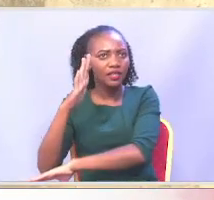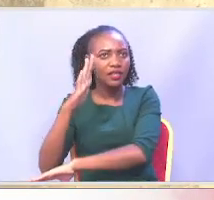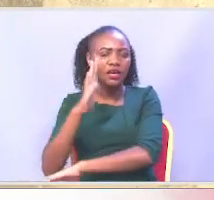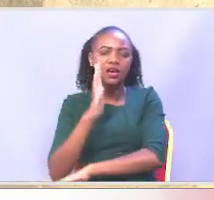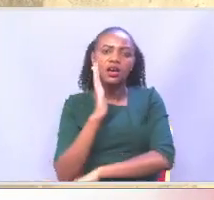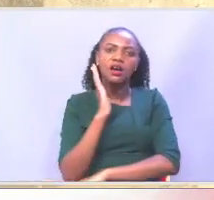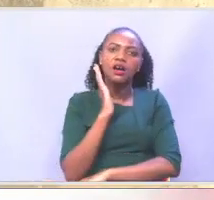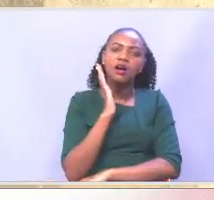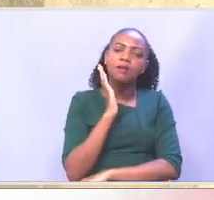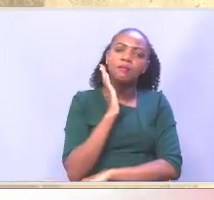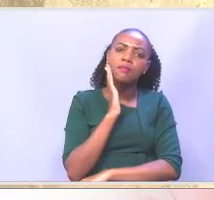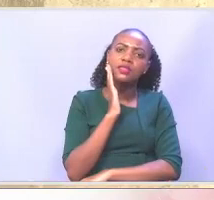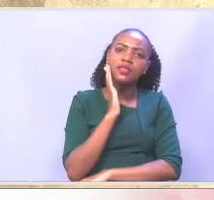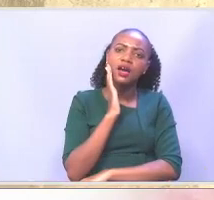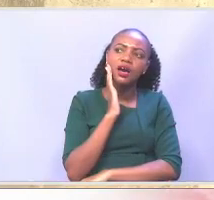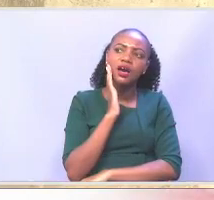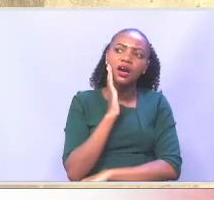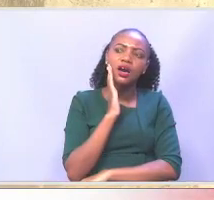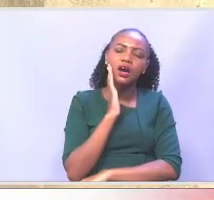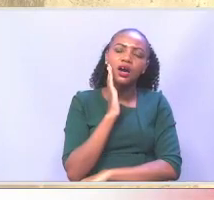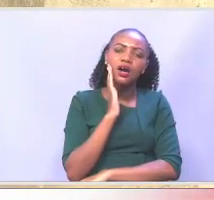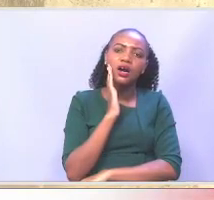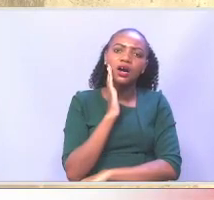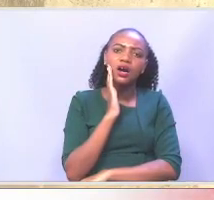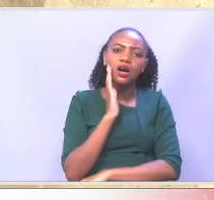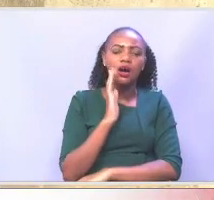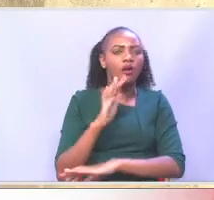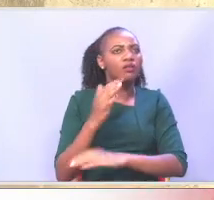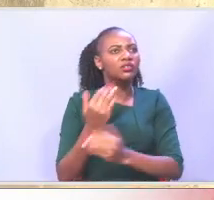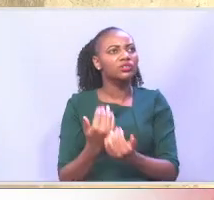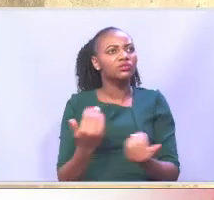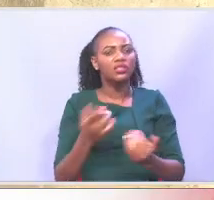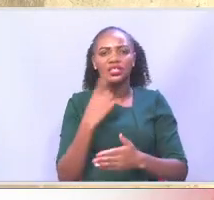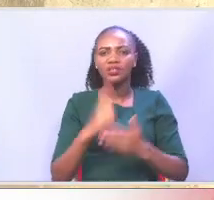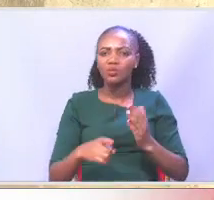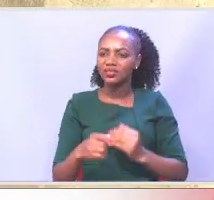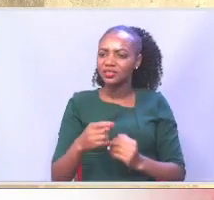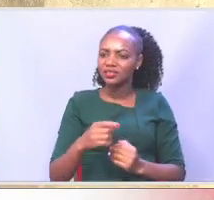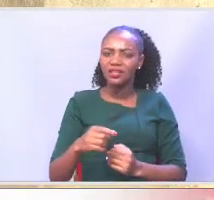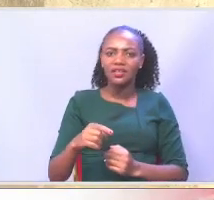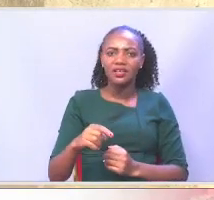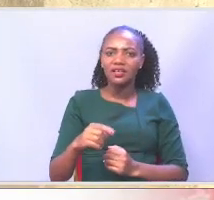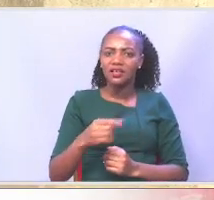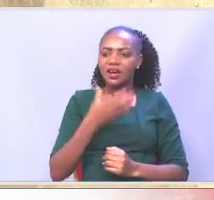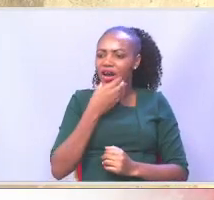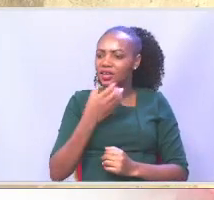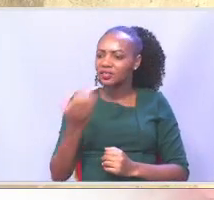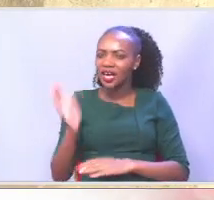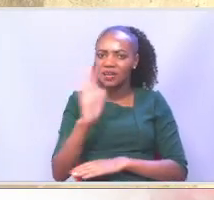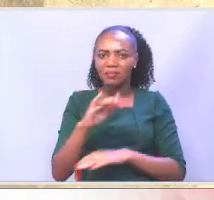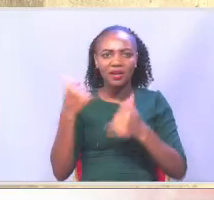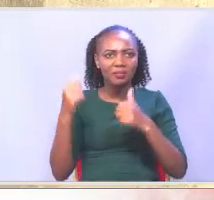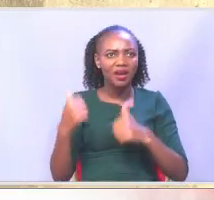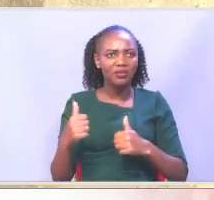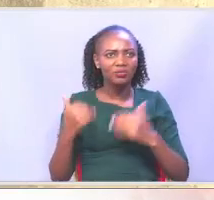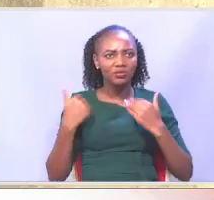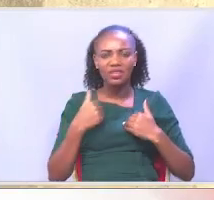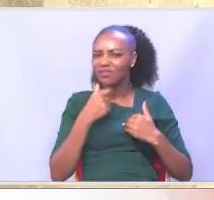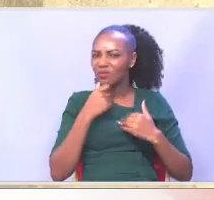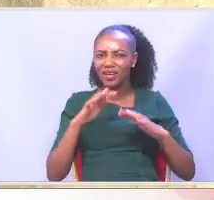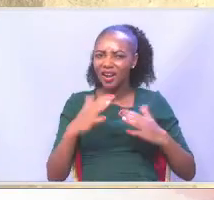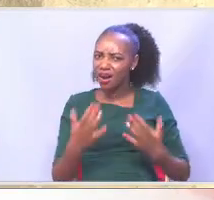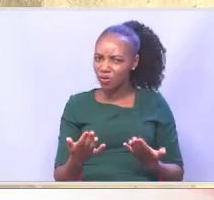mama yake akania, hata ni watoto aliniambia, Gabriel hajafika. Nikamwambia hajafika aje na anakujanga